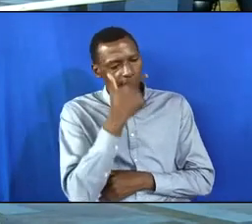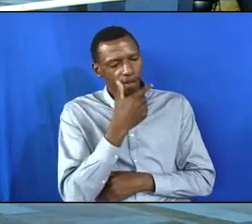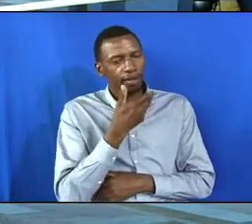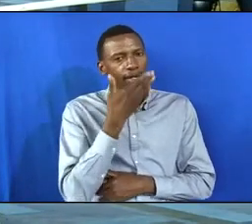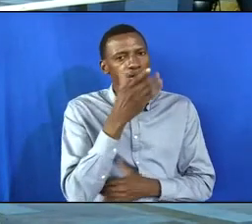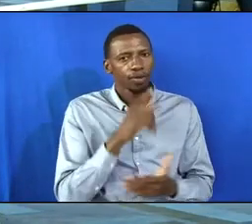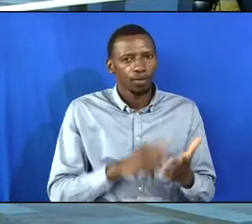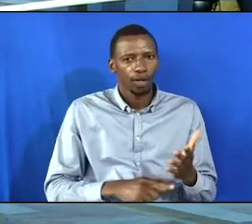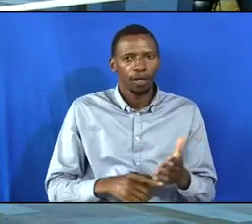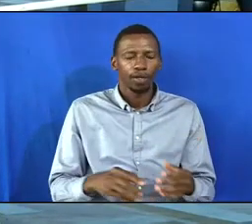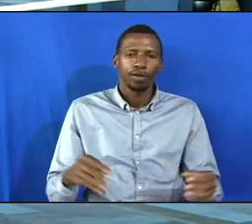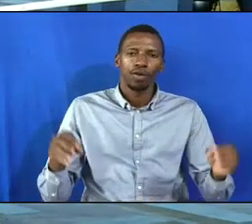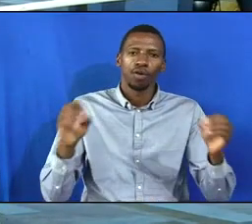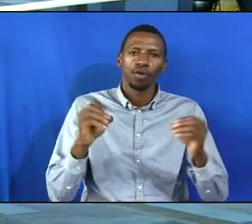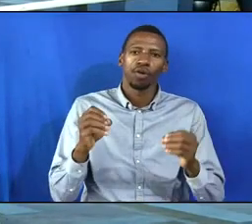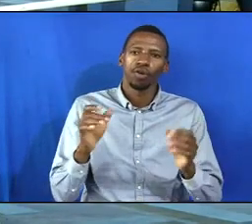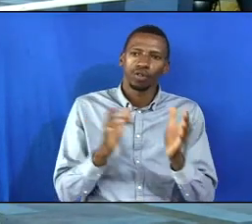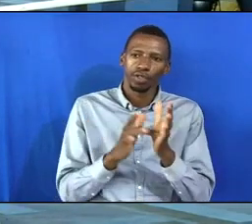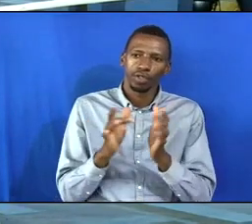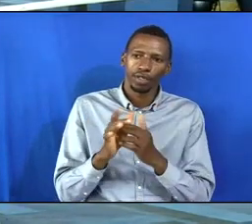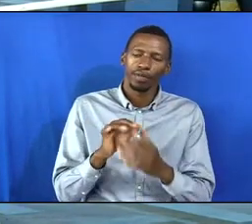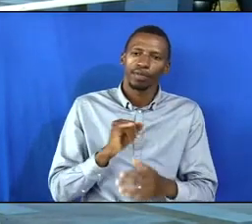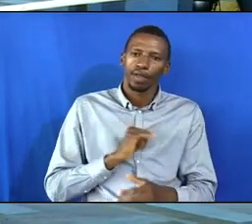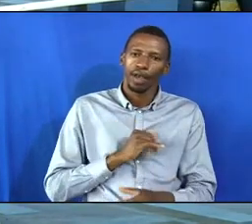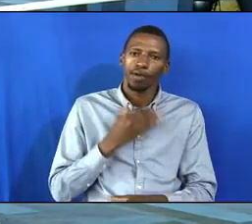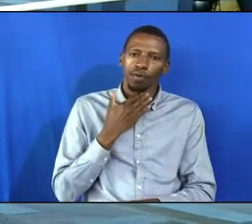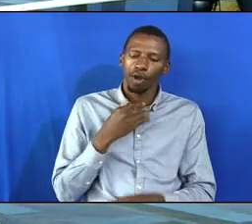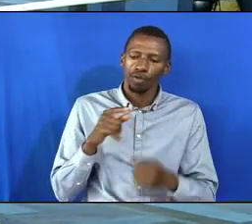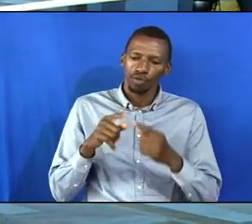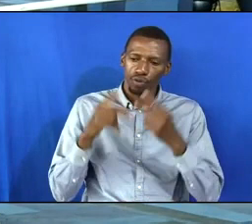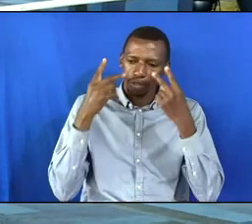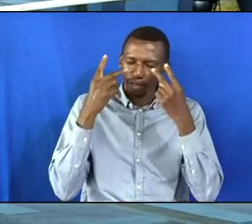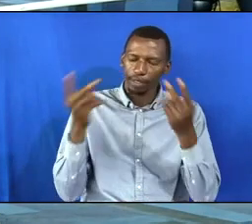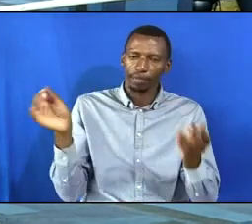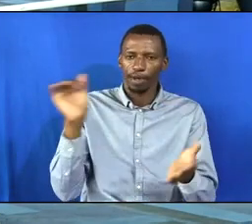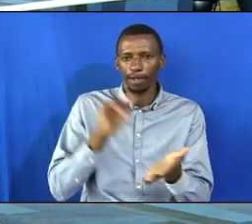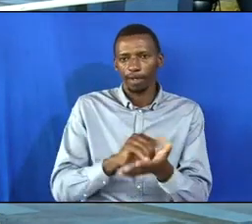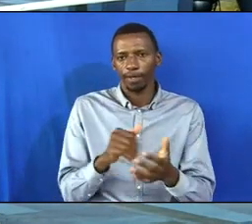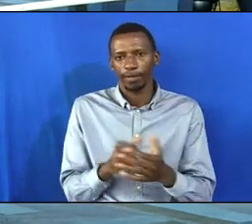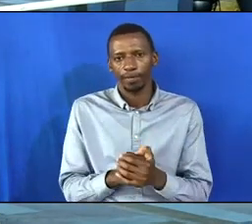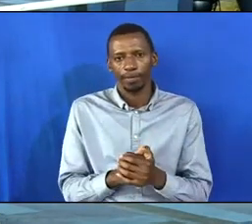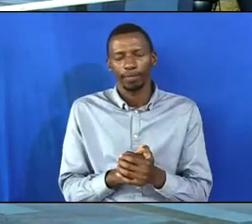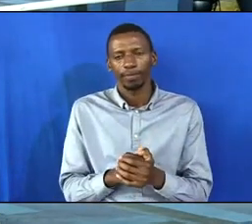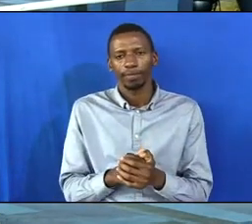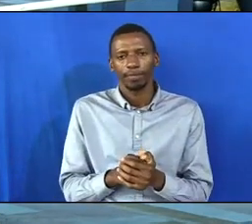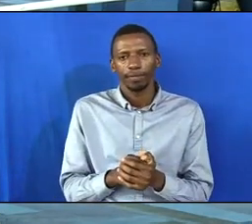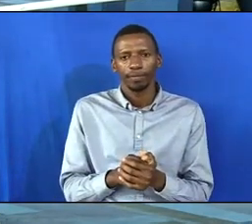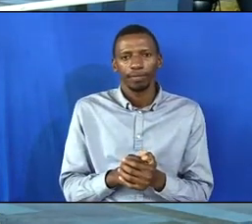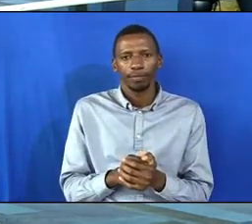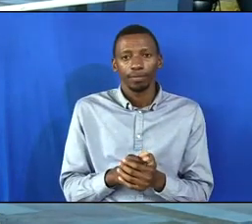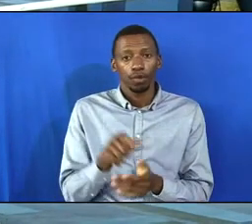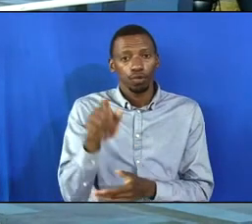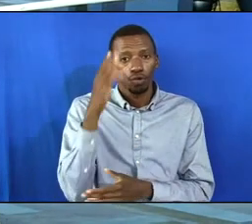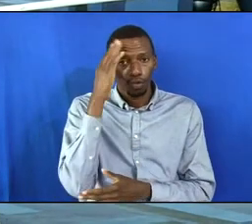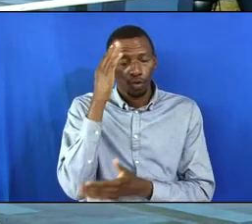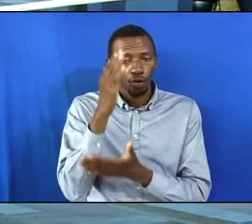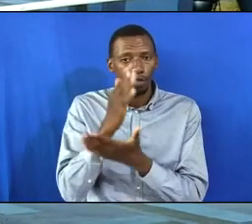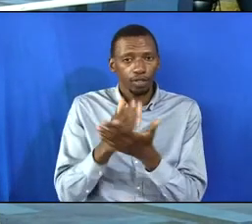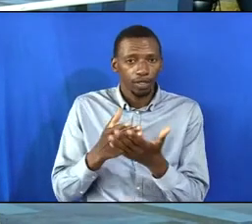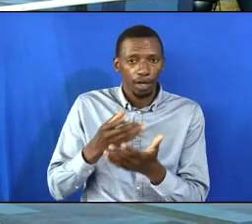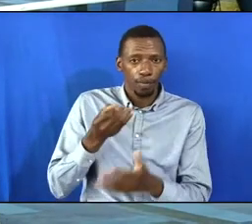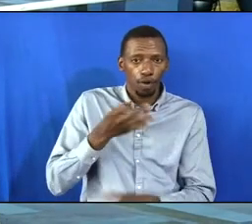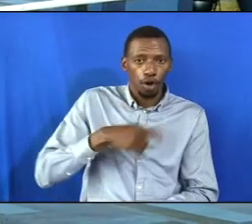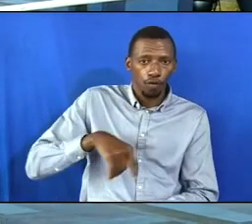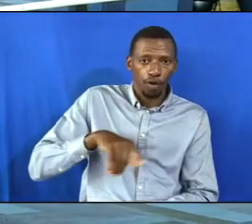see. I like the way he is specific. You know, some of us have never been